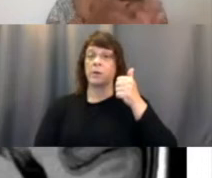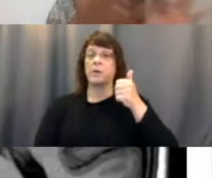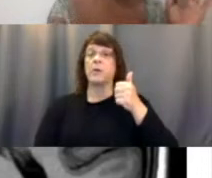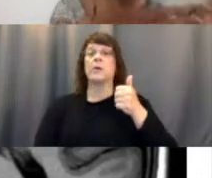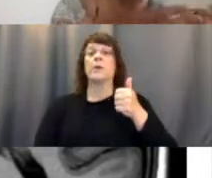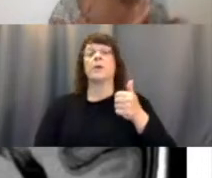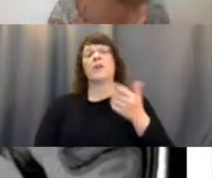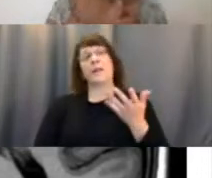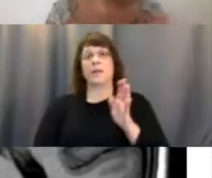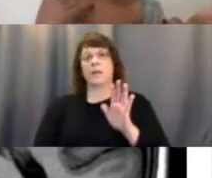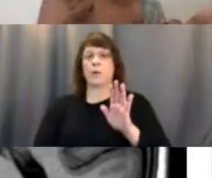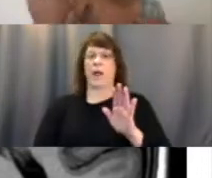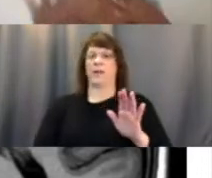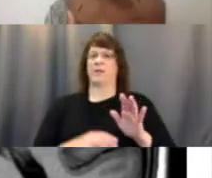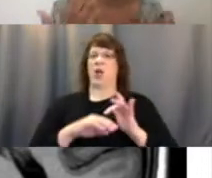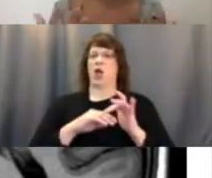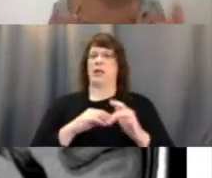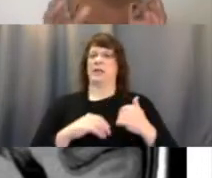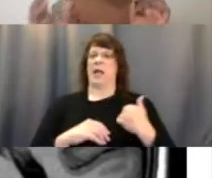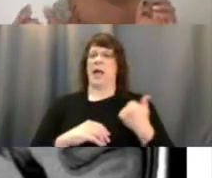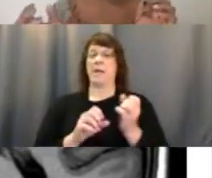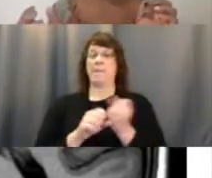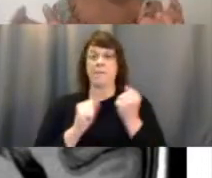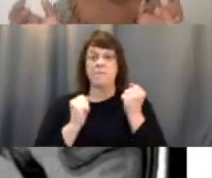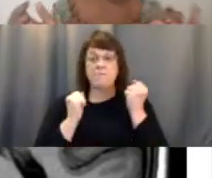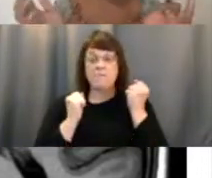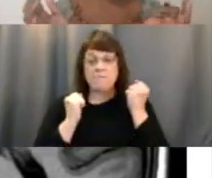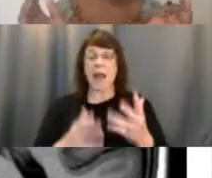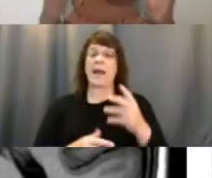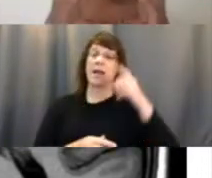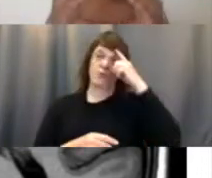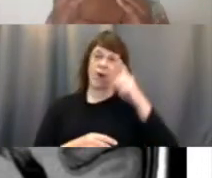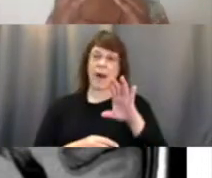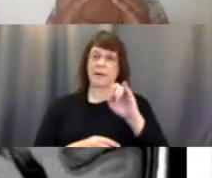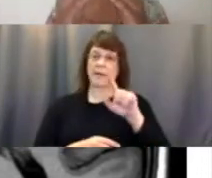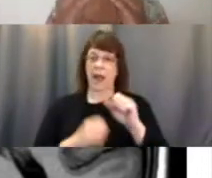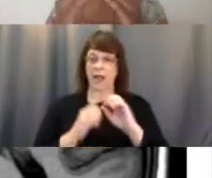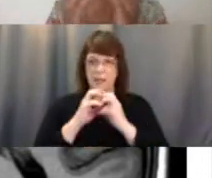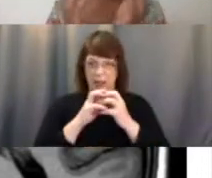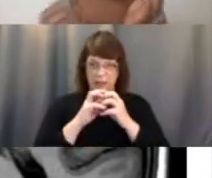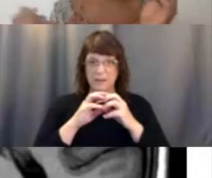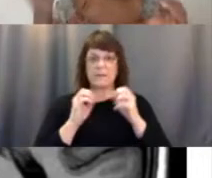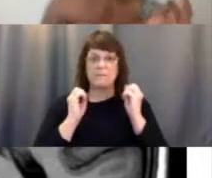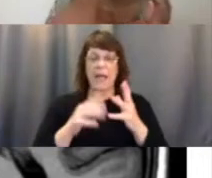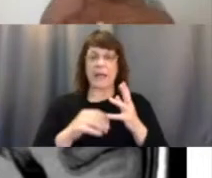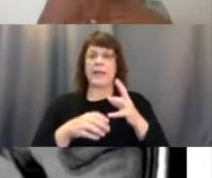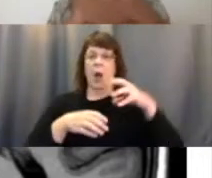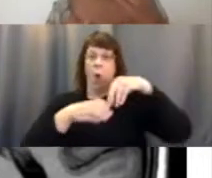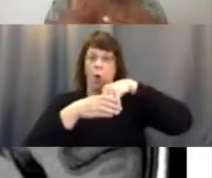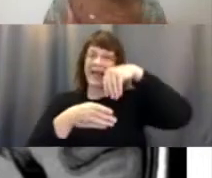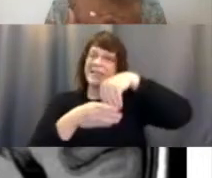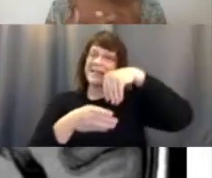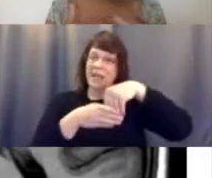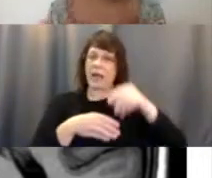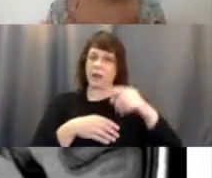well, in your very early years, you're producing a lot of brain cells, and it's encompassed by your skull. So you have to fold in over